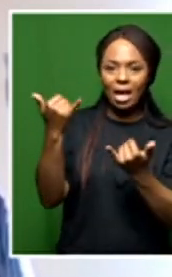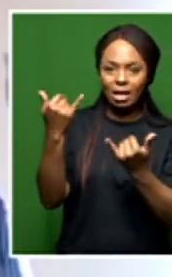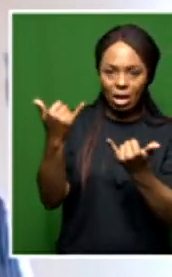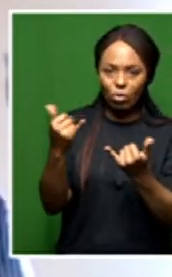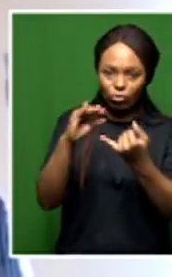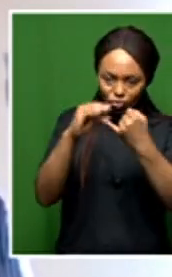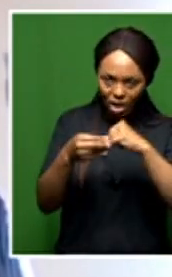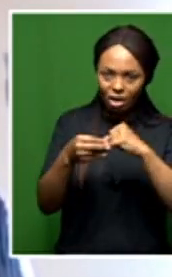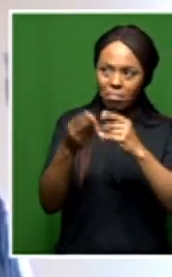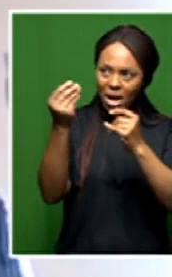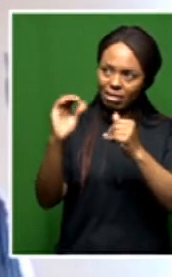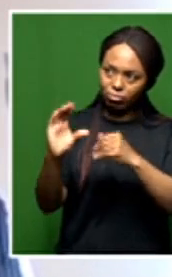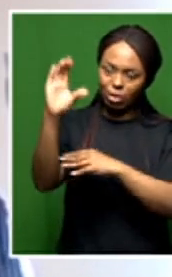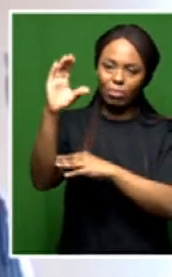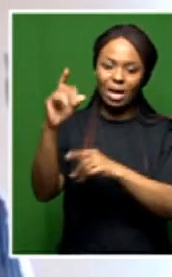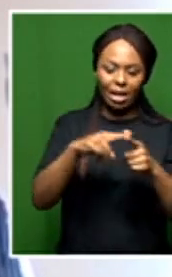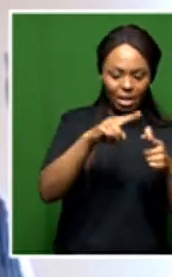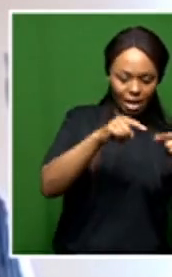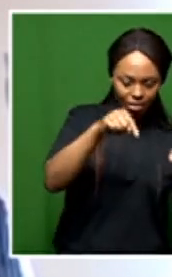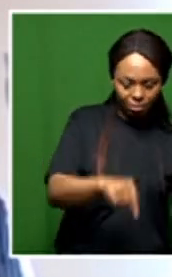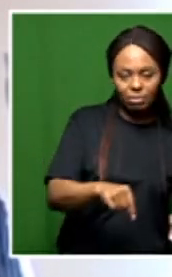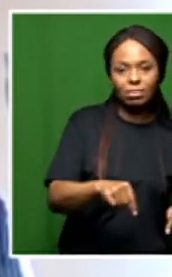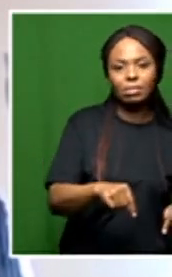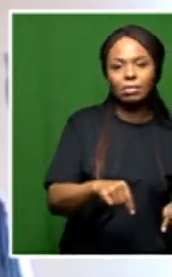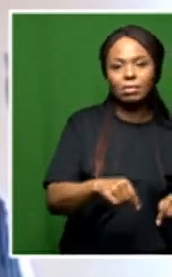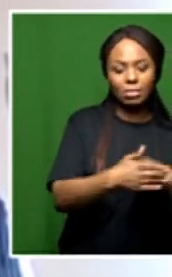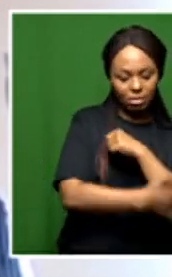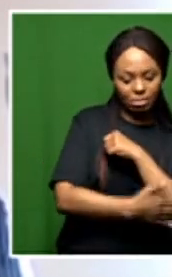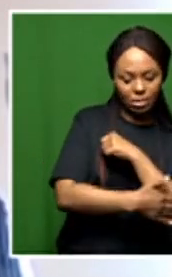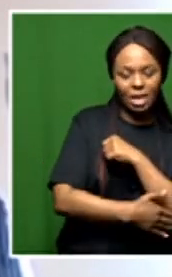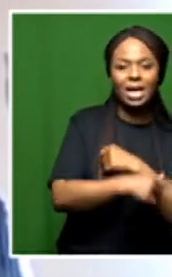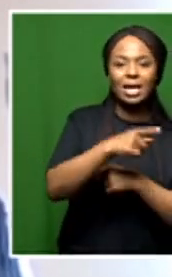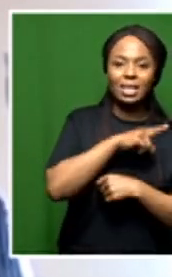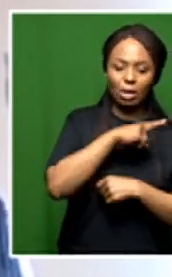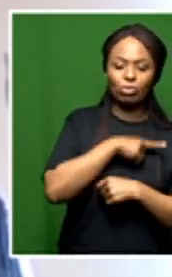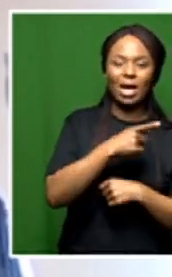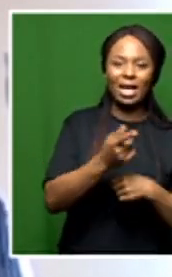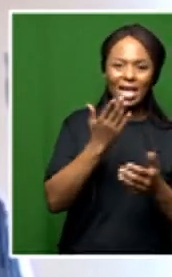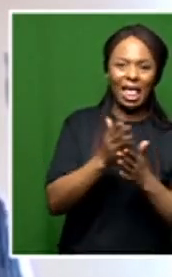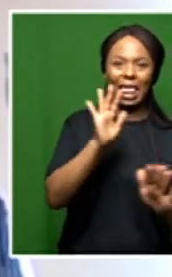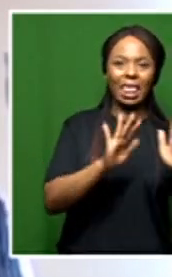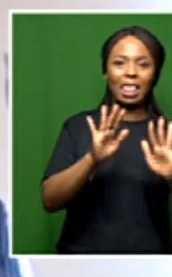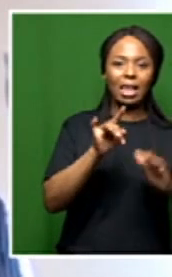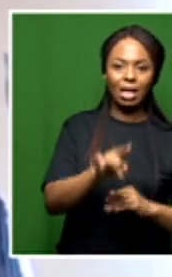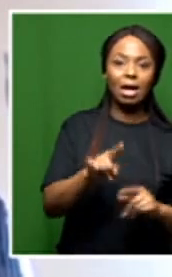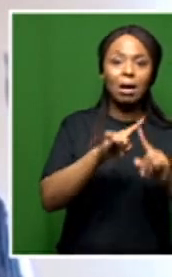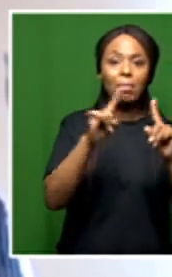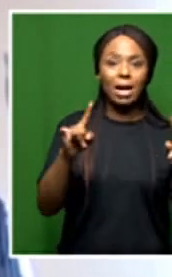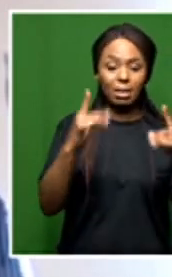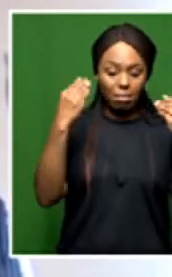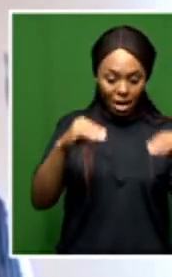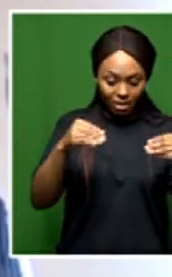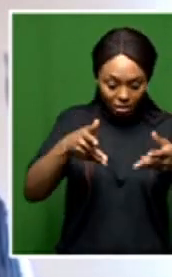encourage people to come to our parks. Okay. So that's where we're actually hit hard. But I must indicate that the domestic markets in